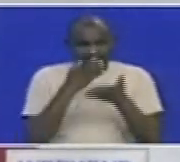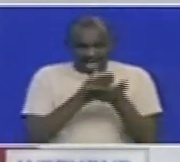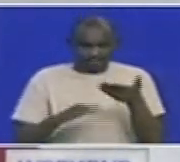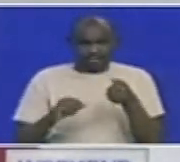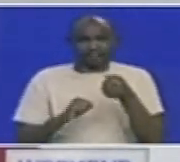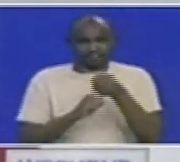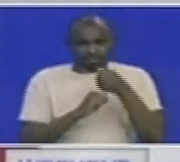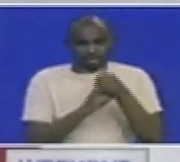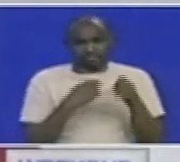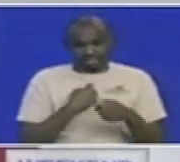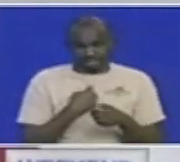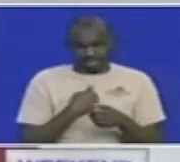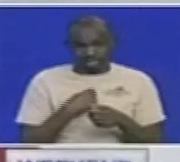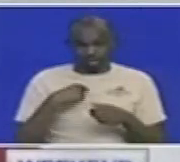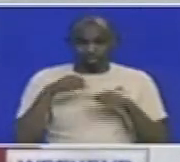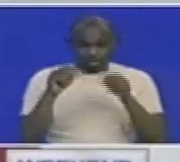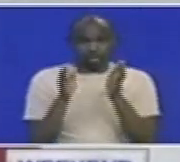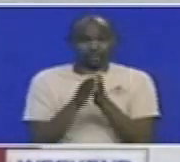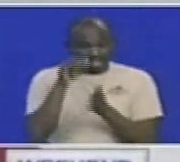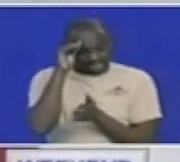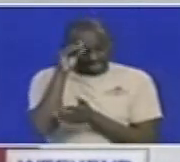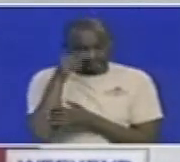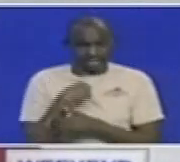could continue with my studies.